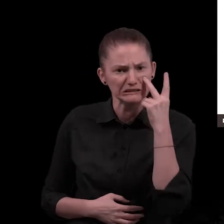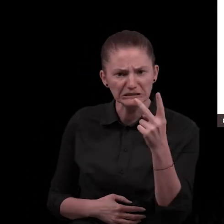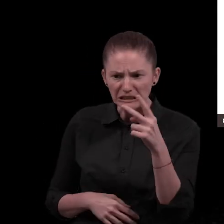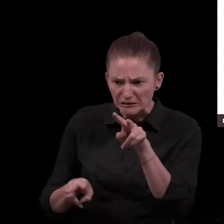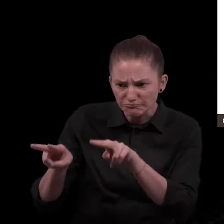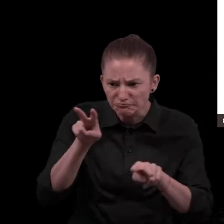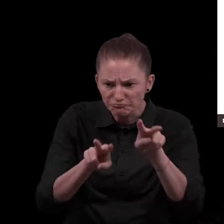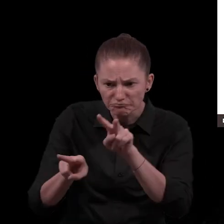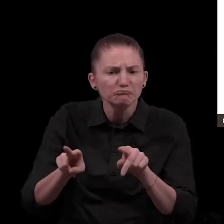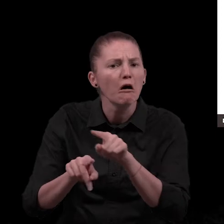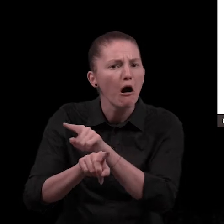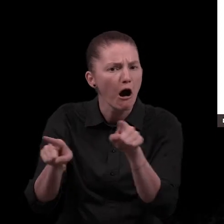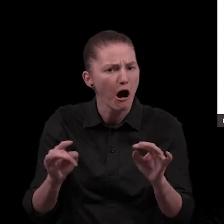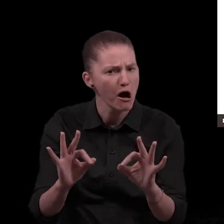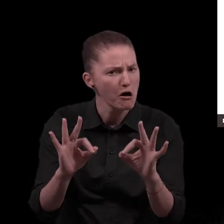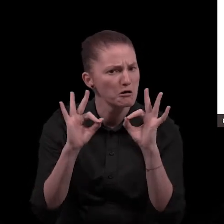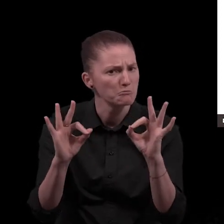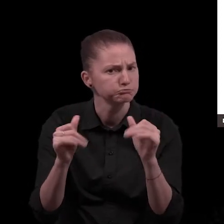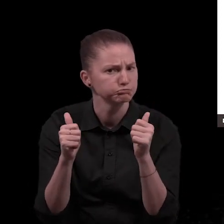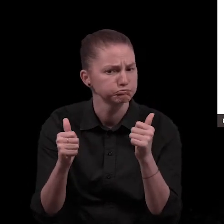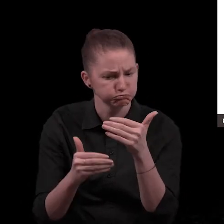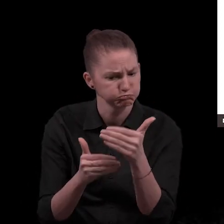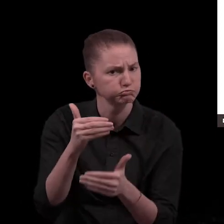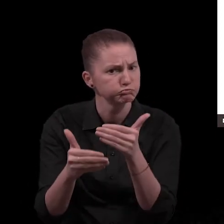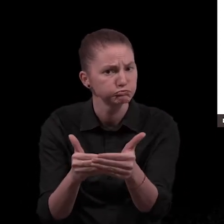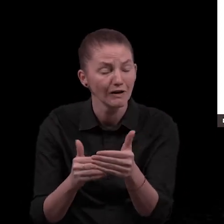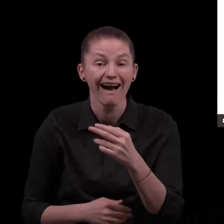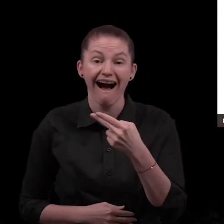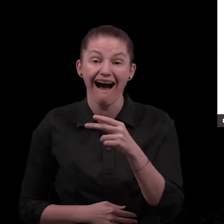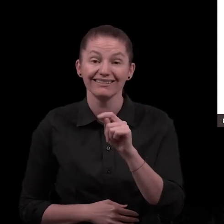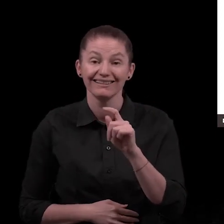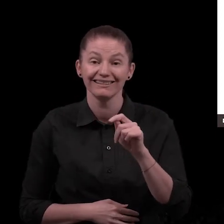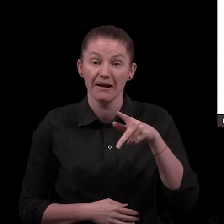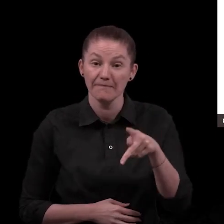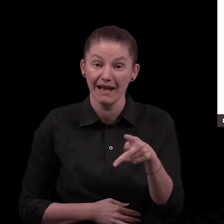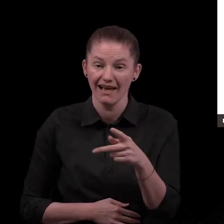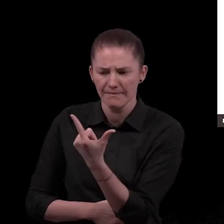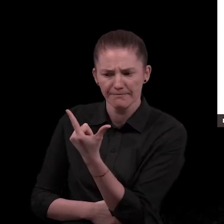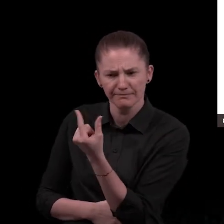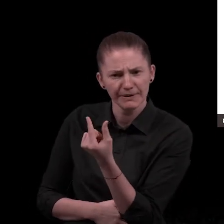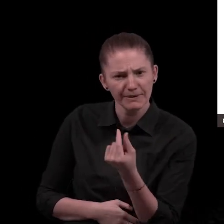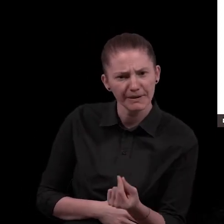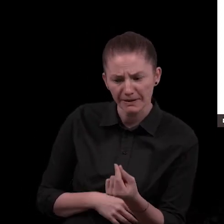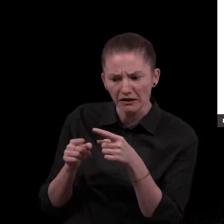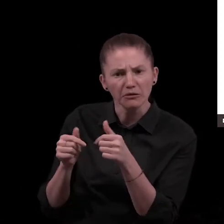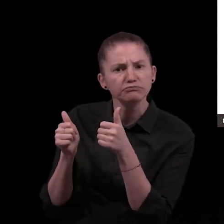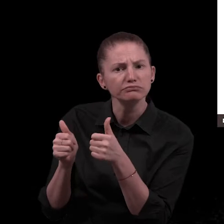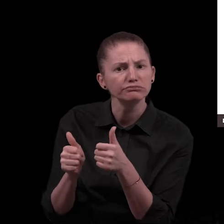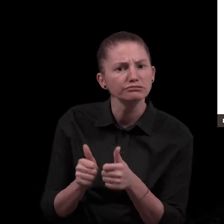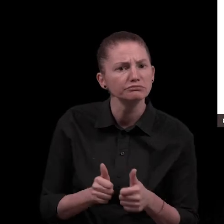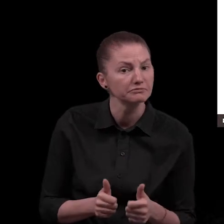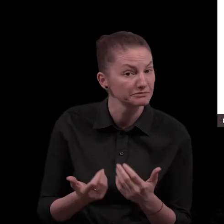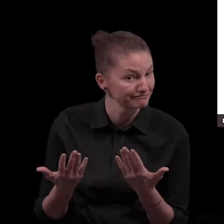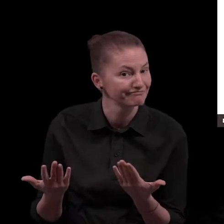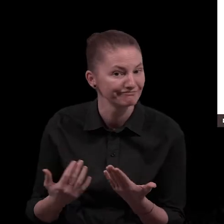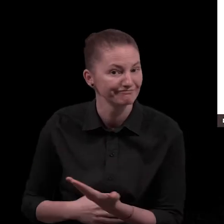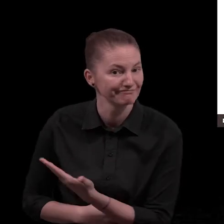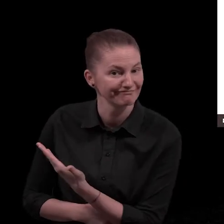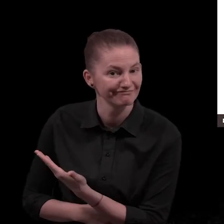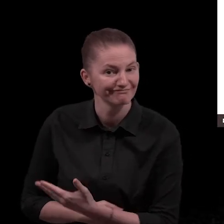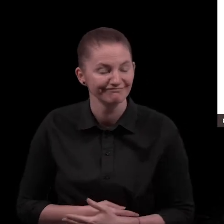In the terminal, we can see that this executed successfully, and in the HTTP response, we can see all of those key value